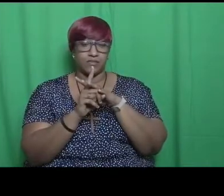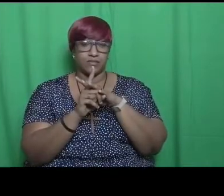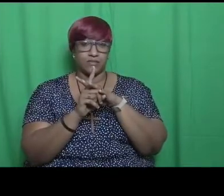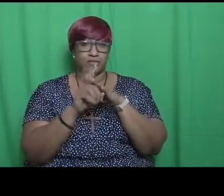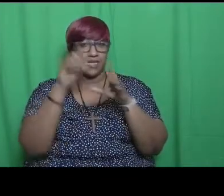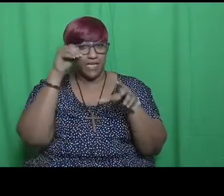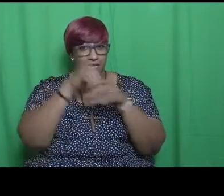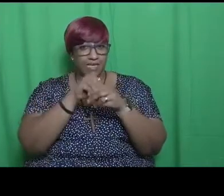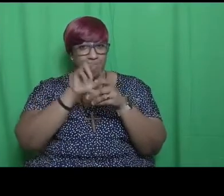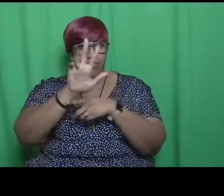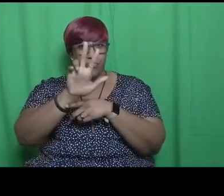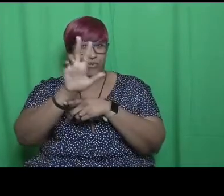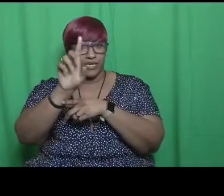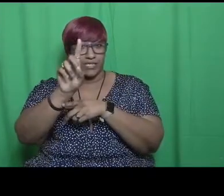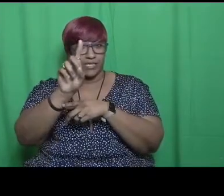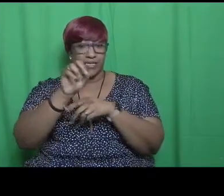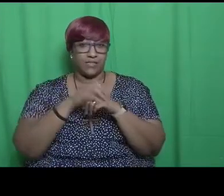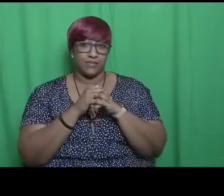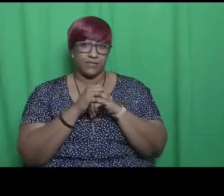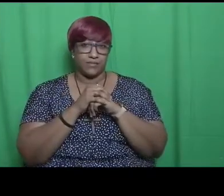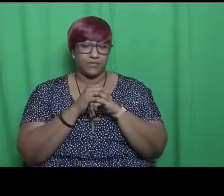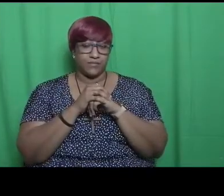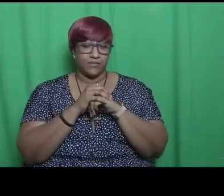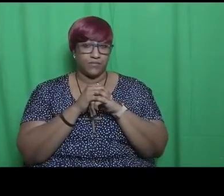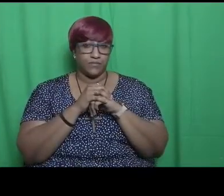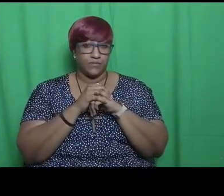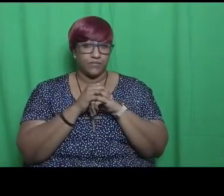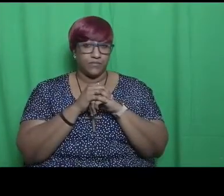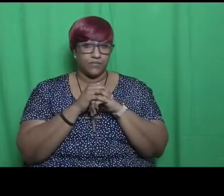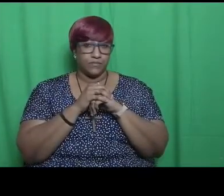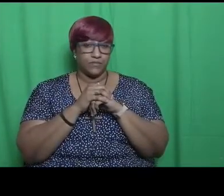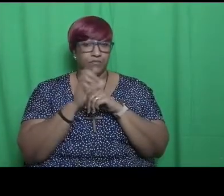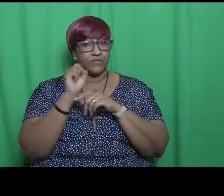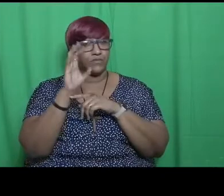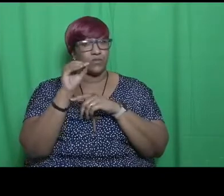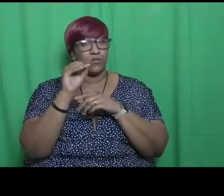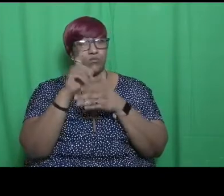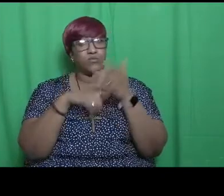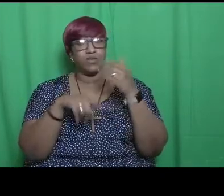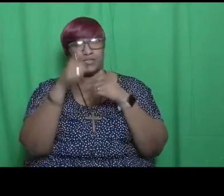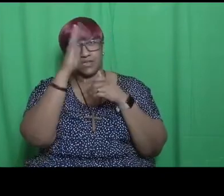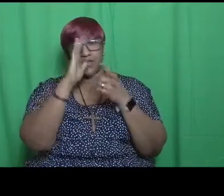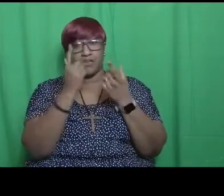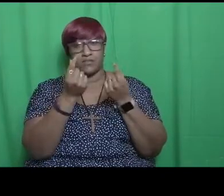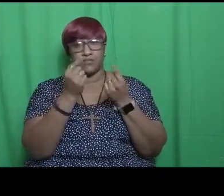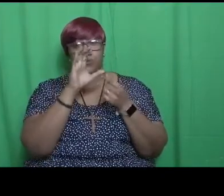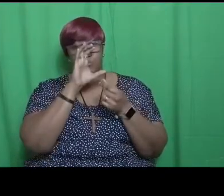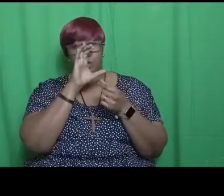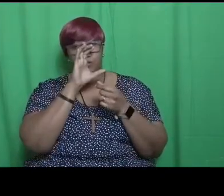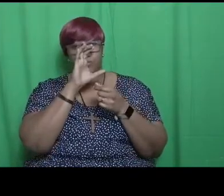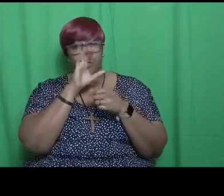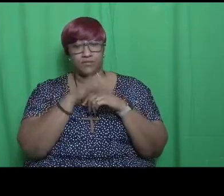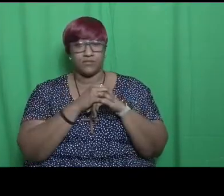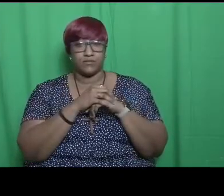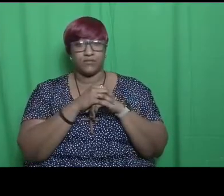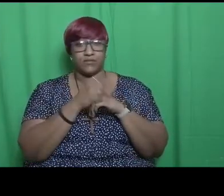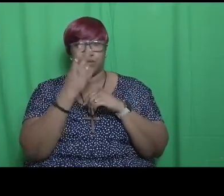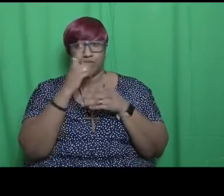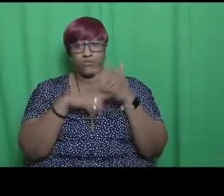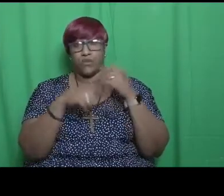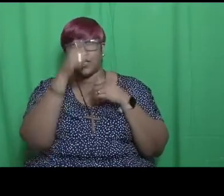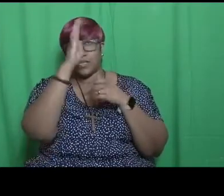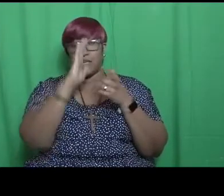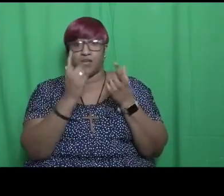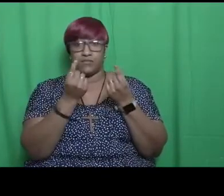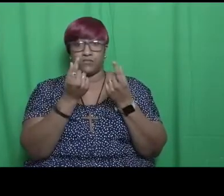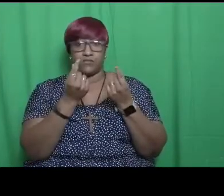in 3D, three-dimensional. So what God did, watch what God does. Now let's look at what God does. We